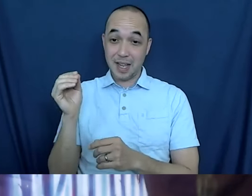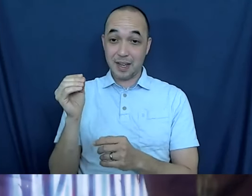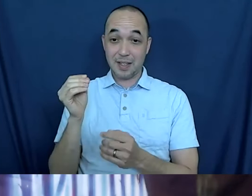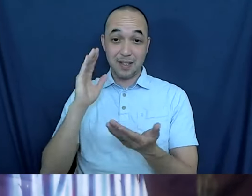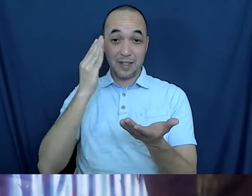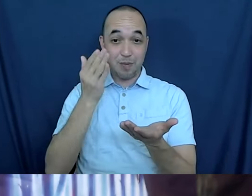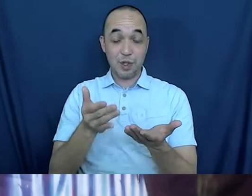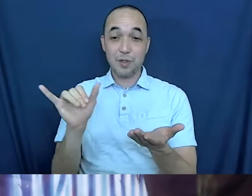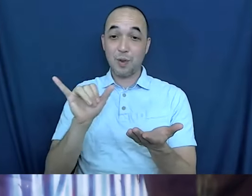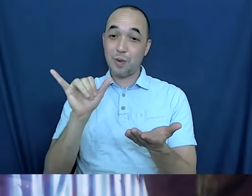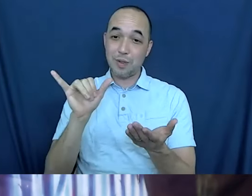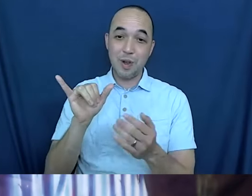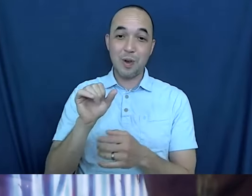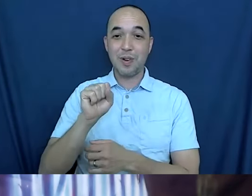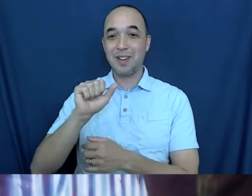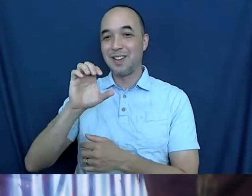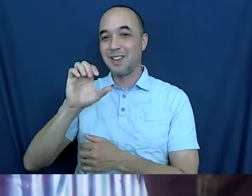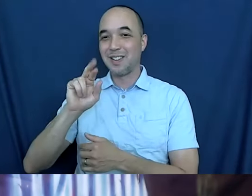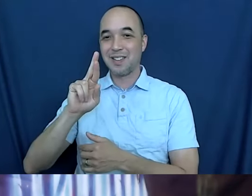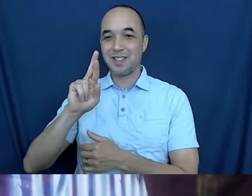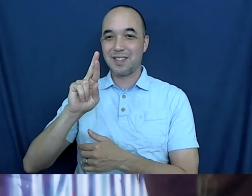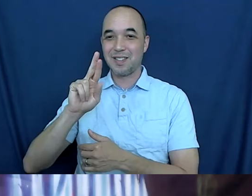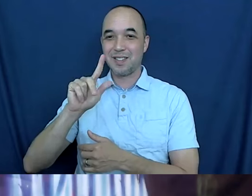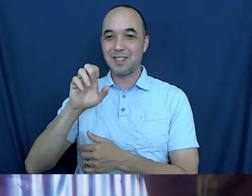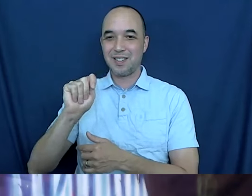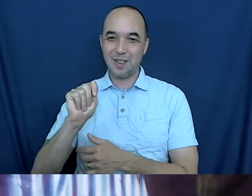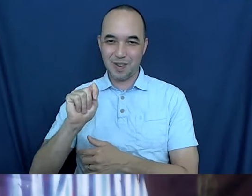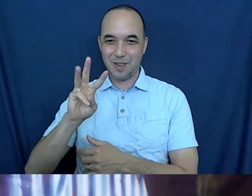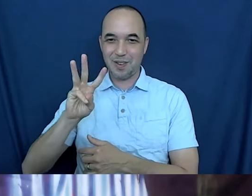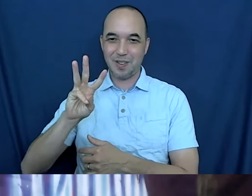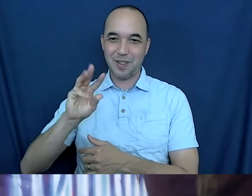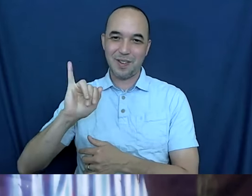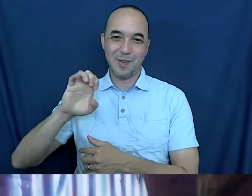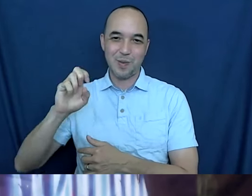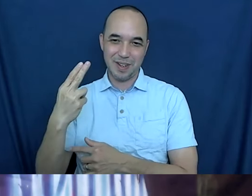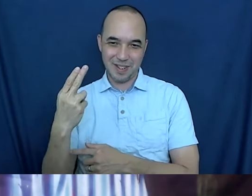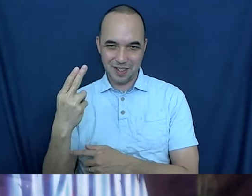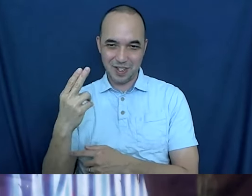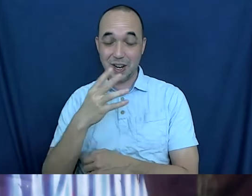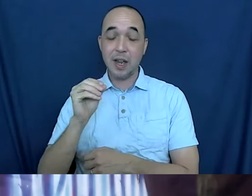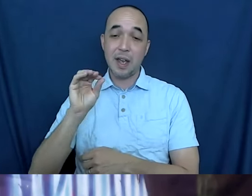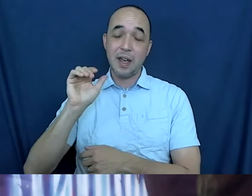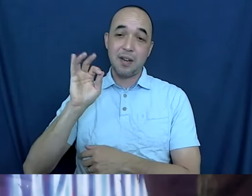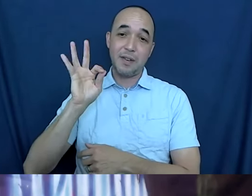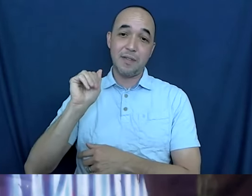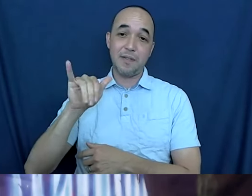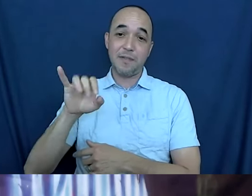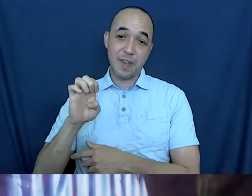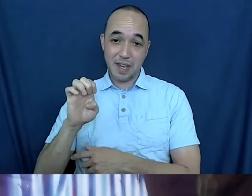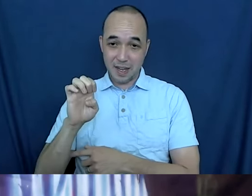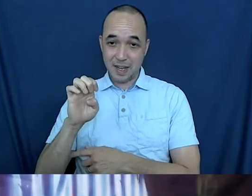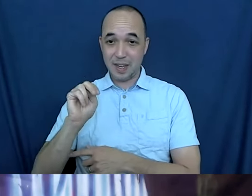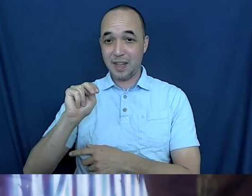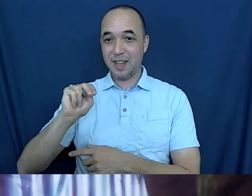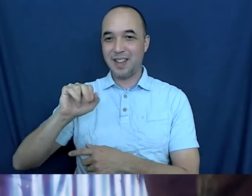secret to puzzles is just hang out in the Feywild for a while. Exactly. Mess with people and have a good time. Well, guys,